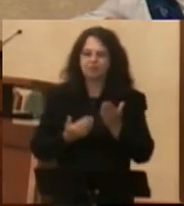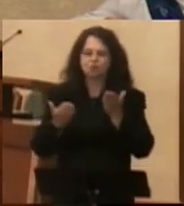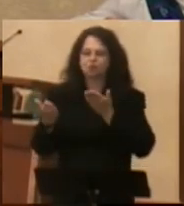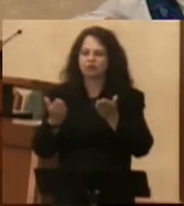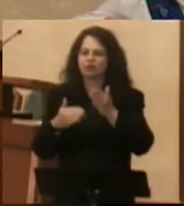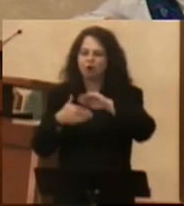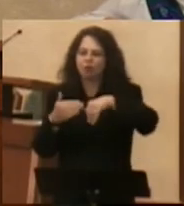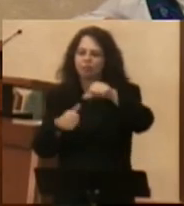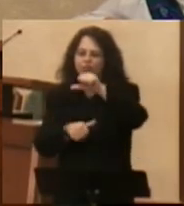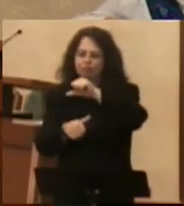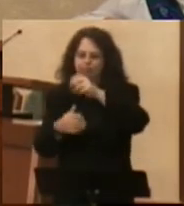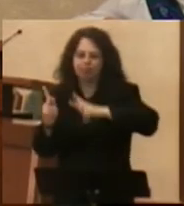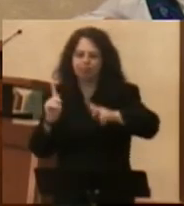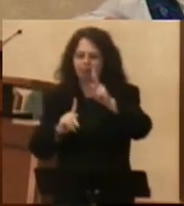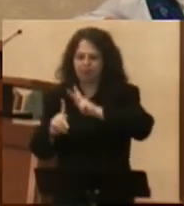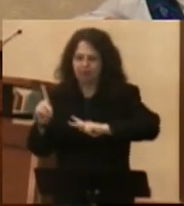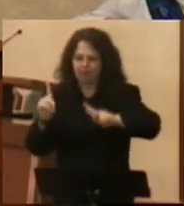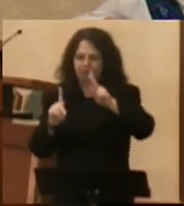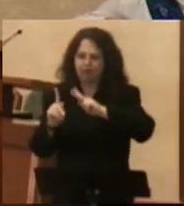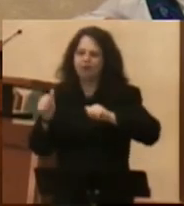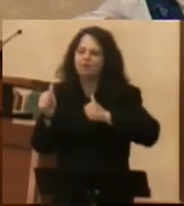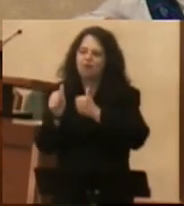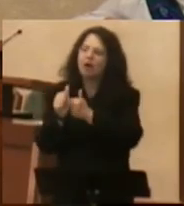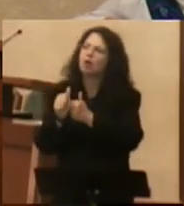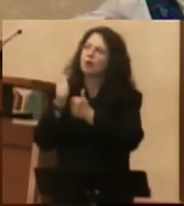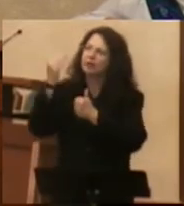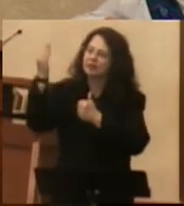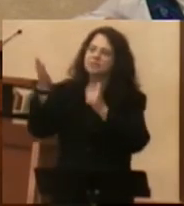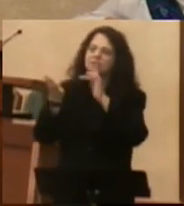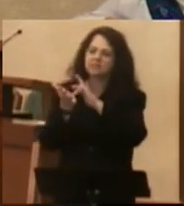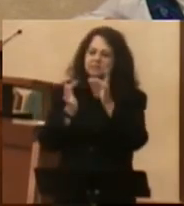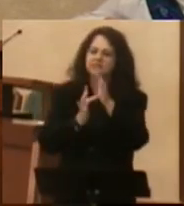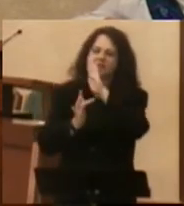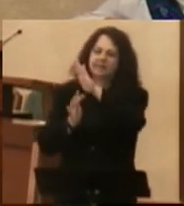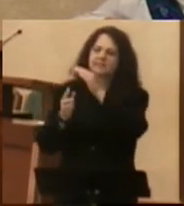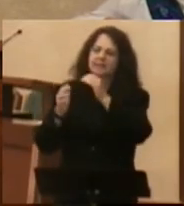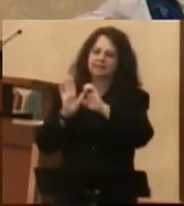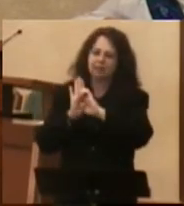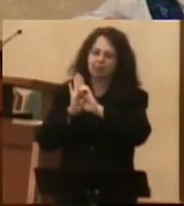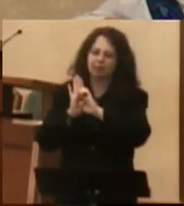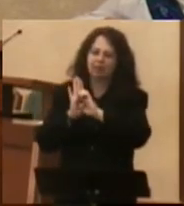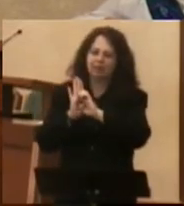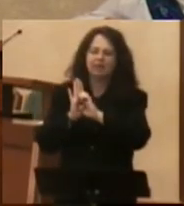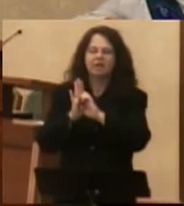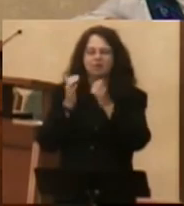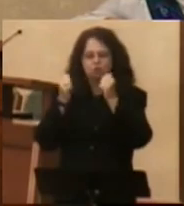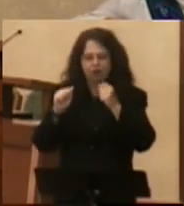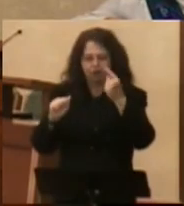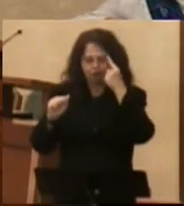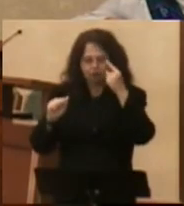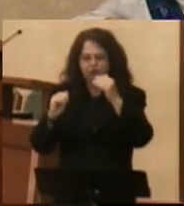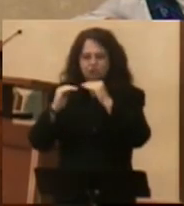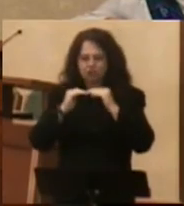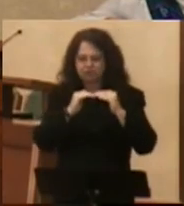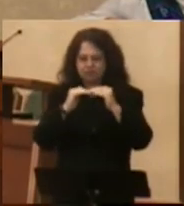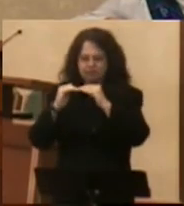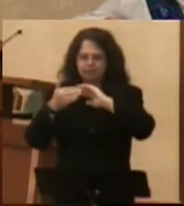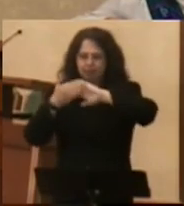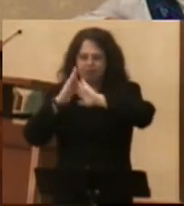all people following Jesus' example, and by striving for justice and peace around the